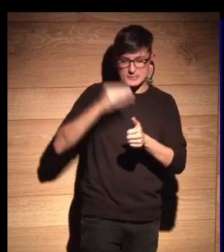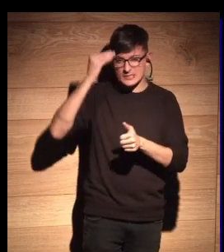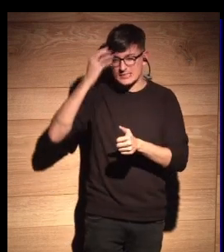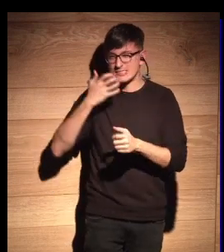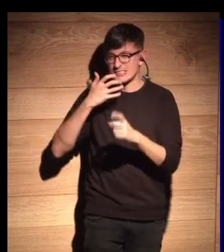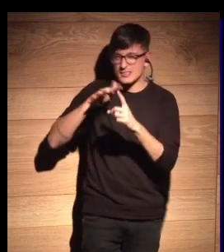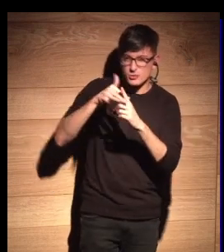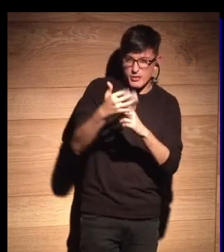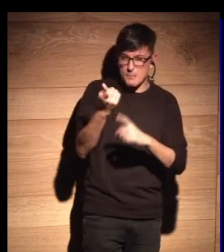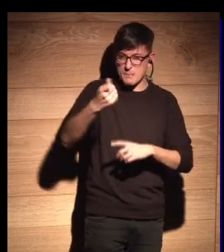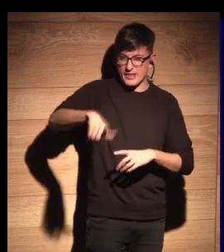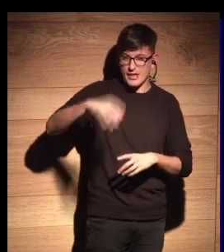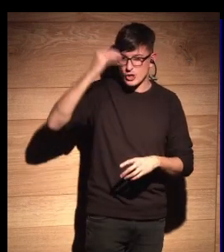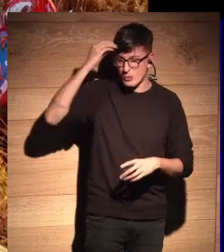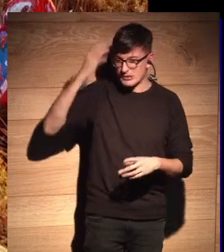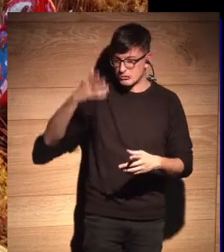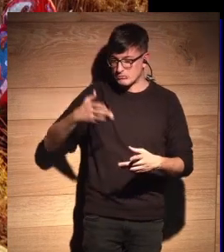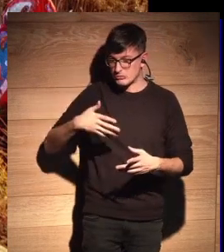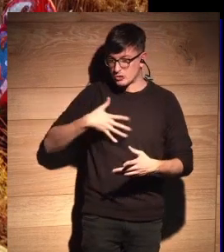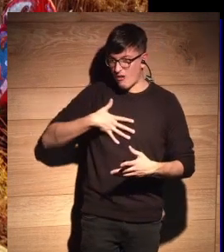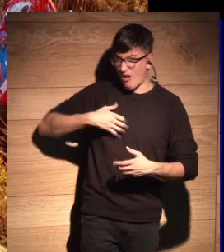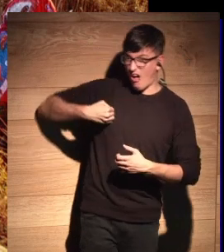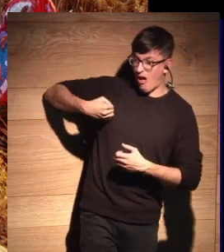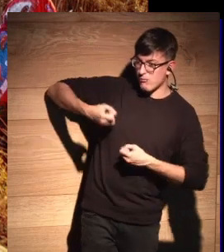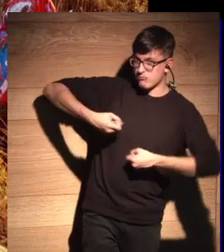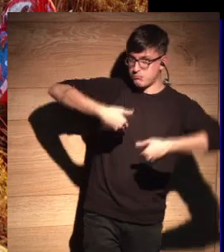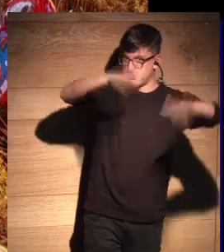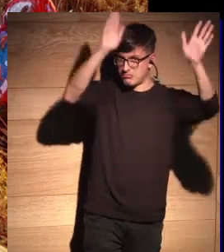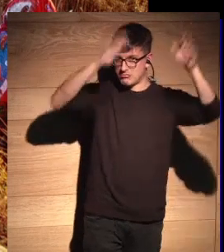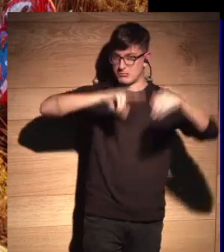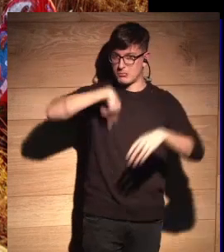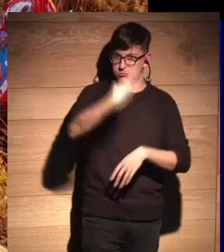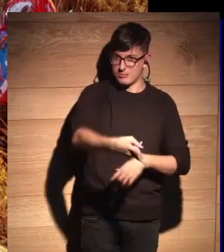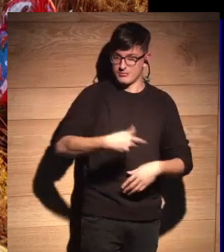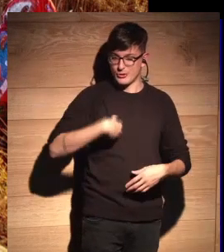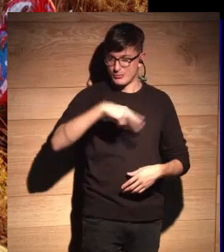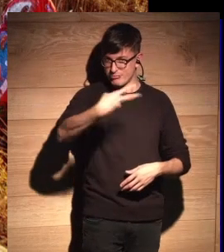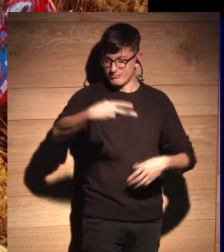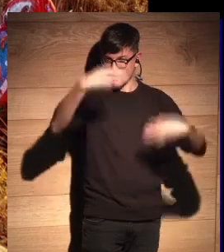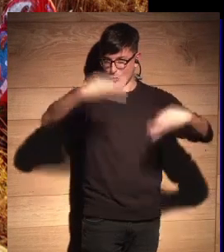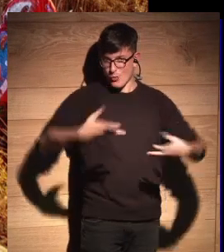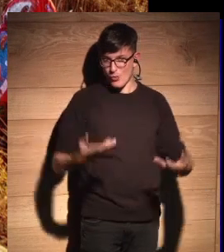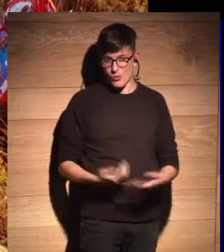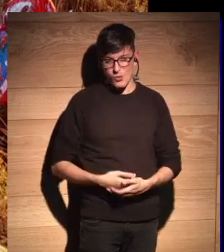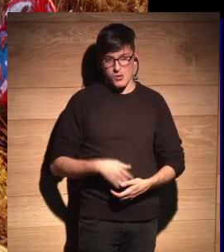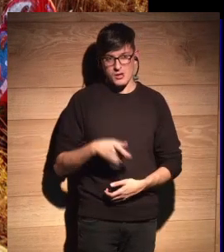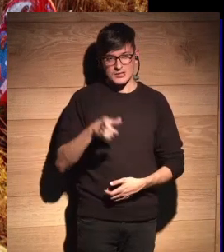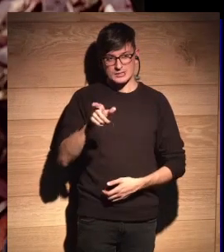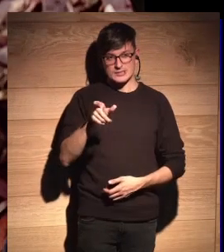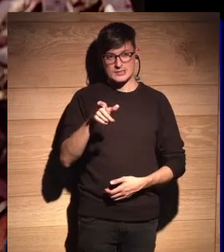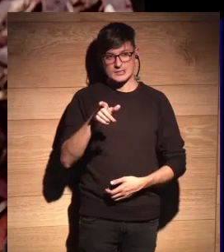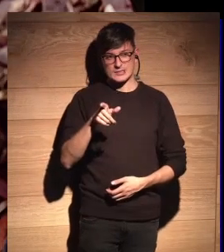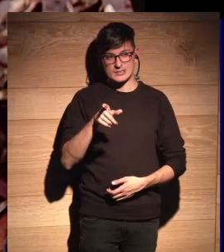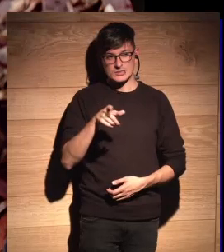the window. That was our first morning together. He didn't get to know me that well. It's the Taj